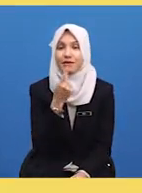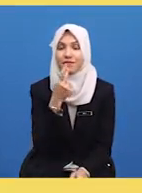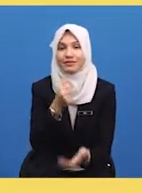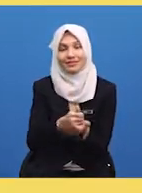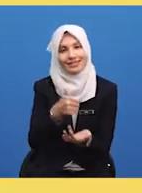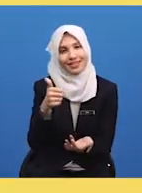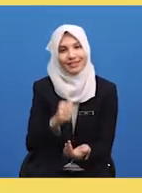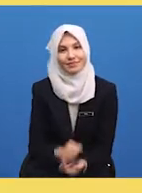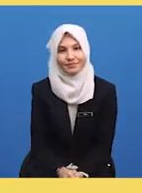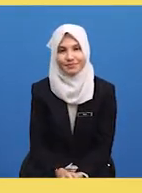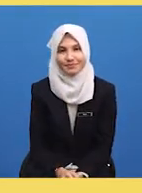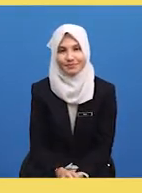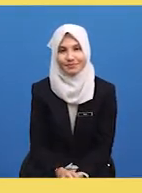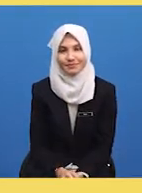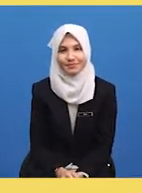Privacy setting.